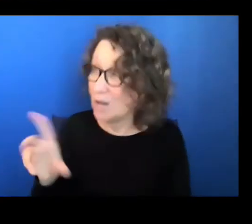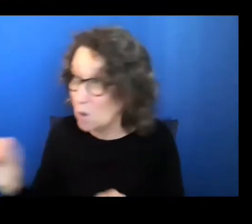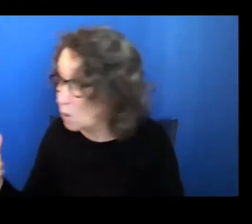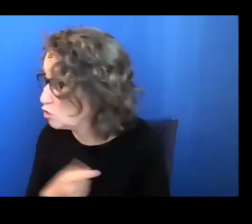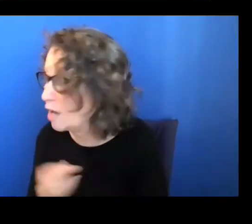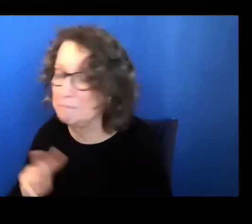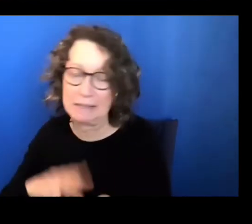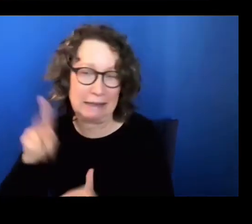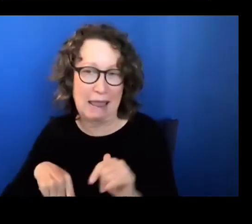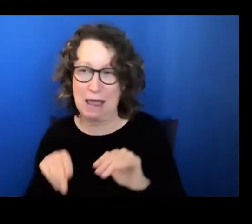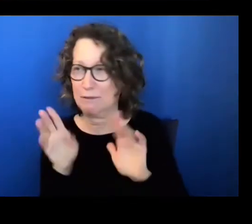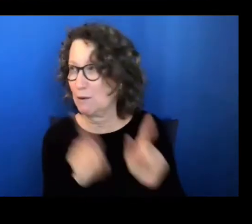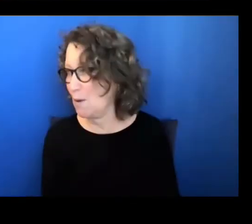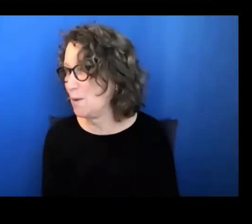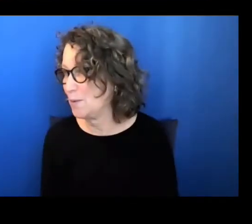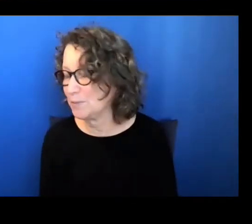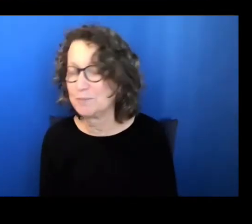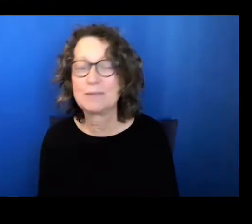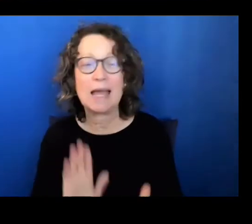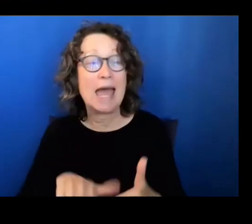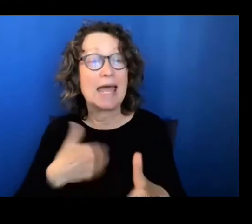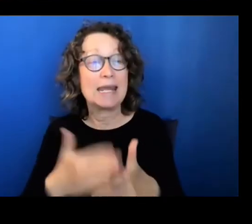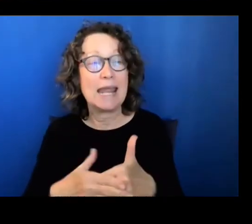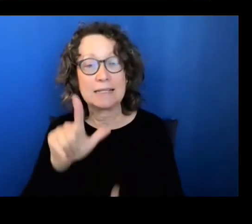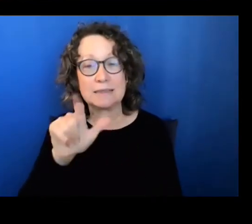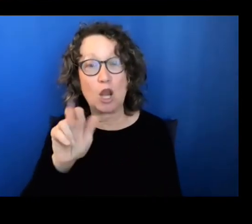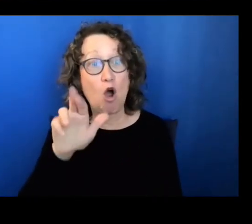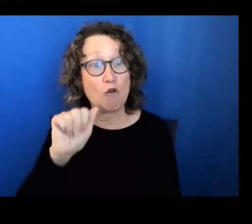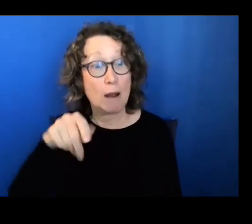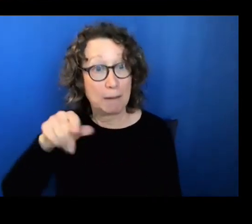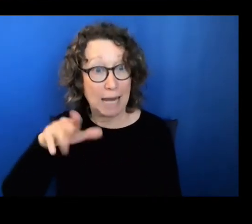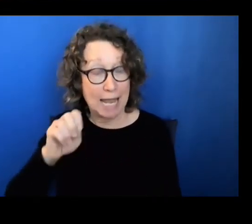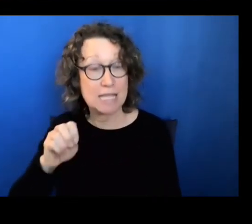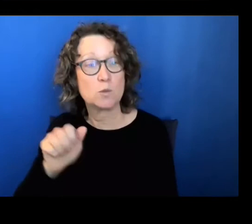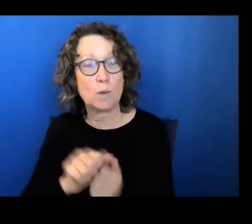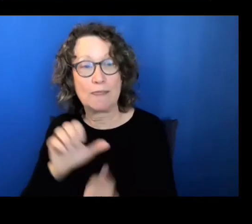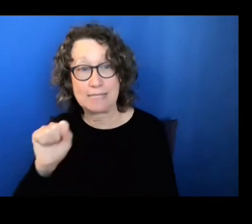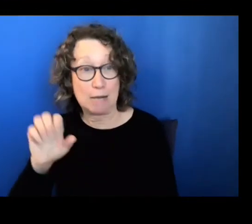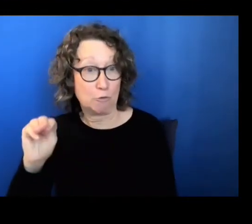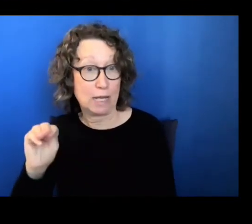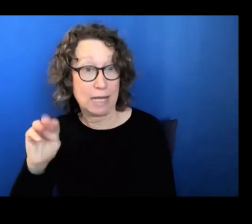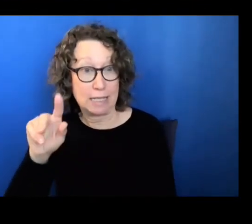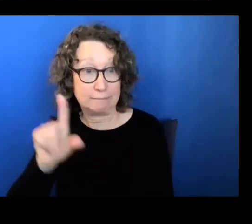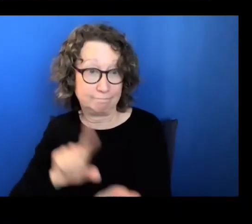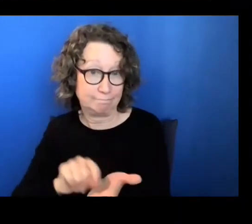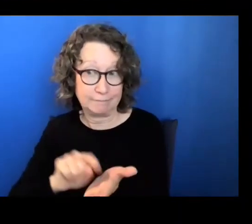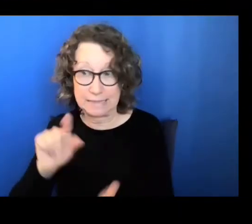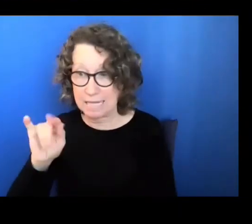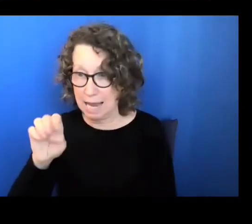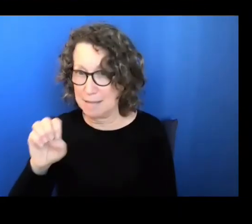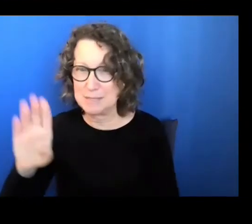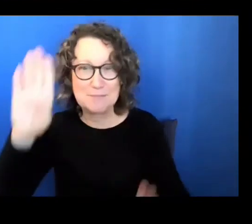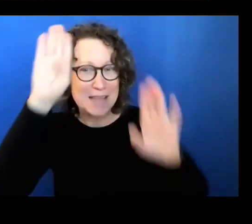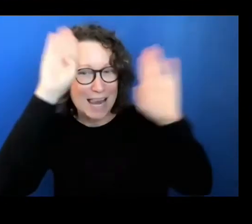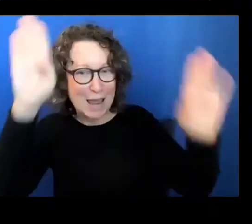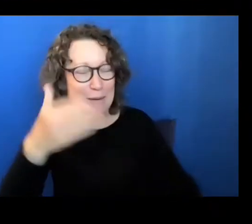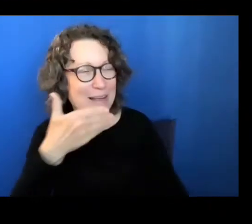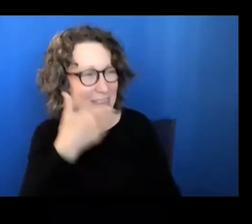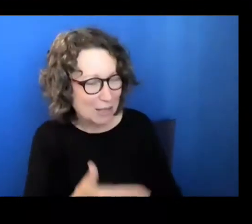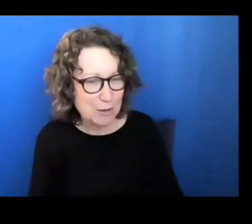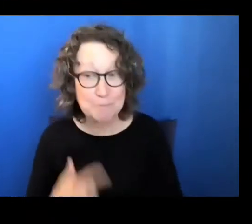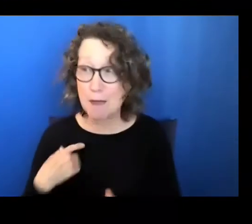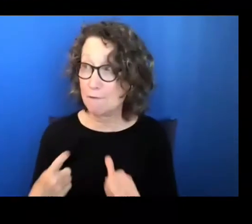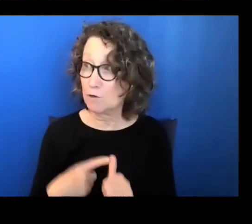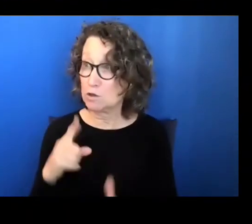Thank you both. Next up, we are going to Laura Place with Santa Maria Times. Hi, everyone. Thank you. My